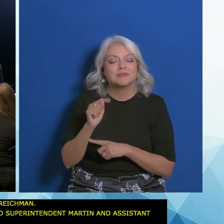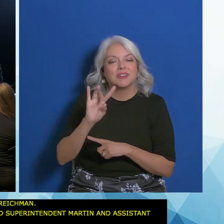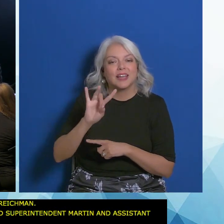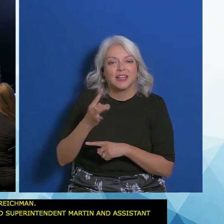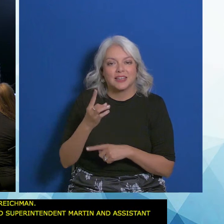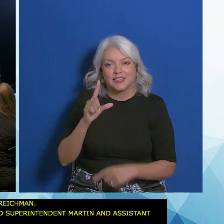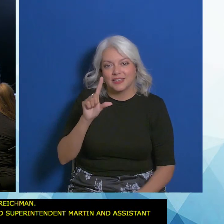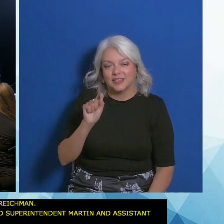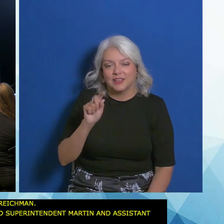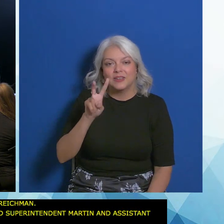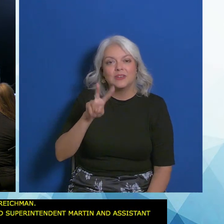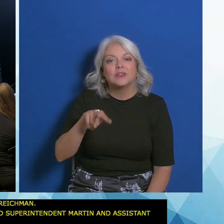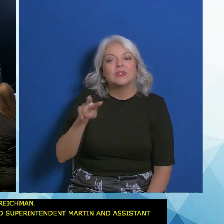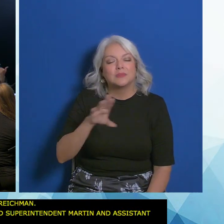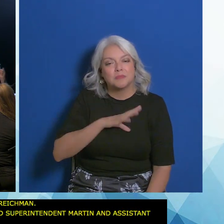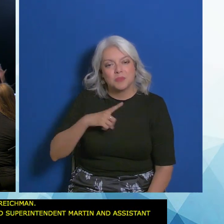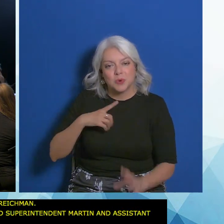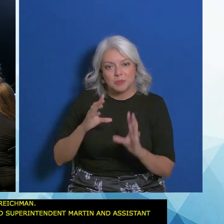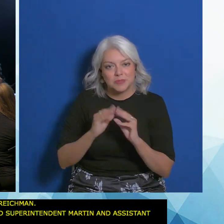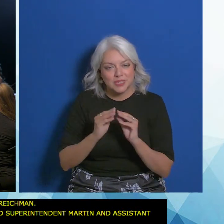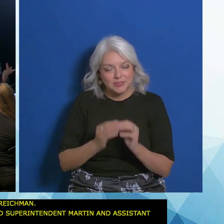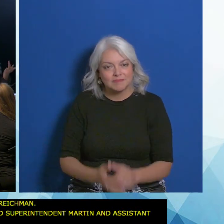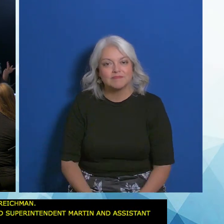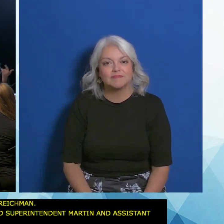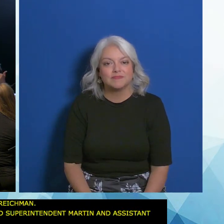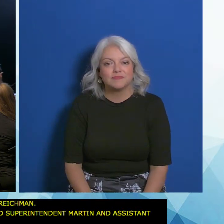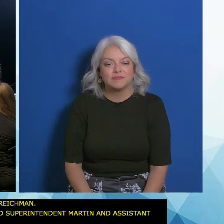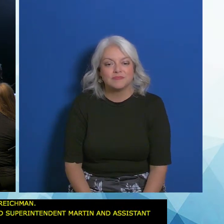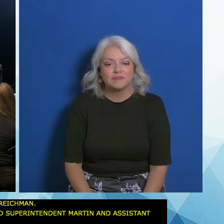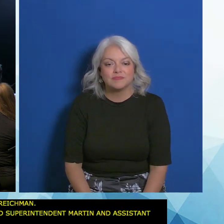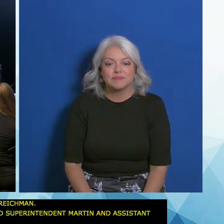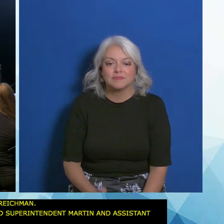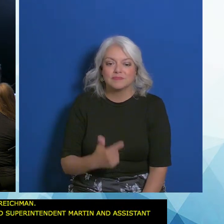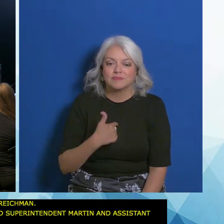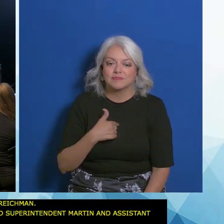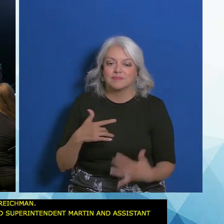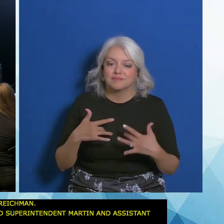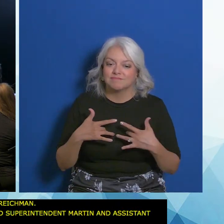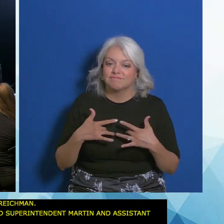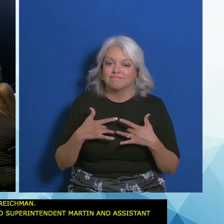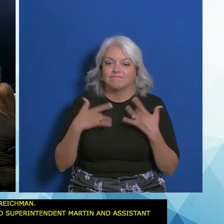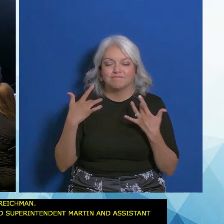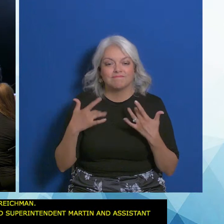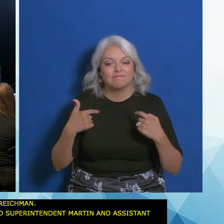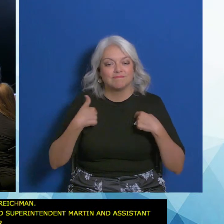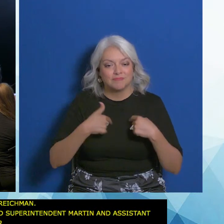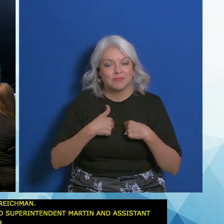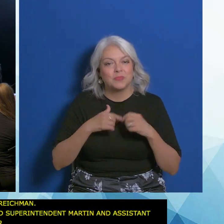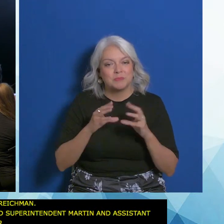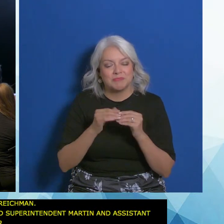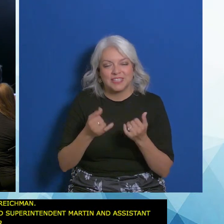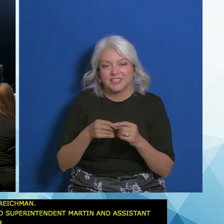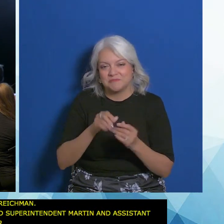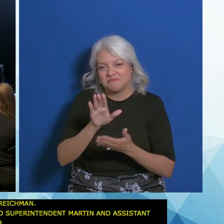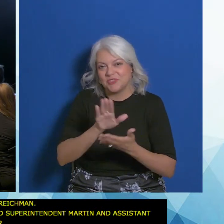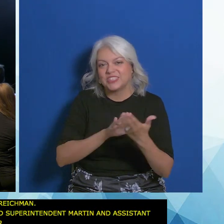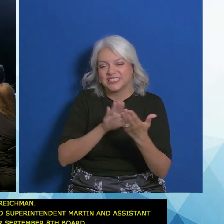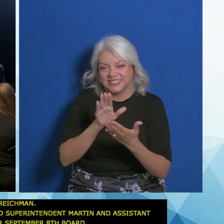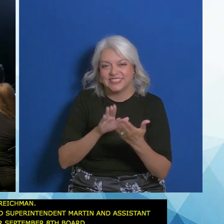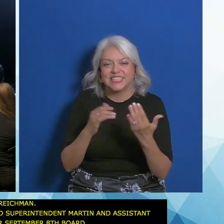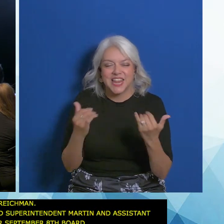8th, 2022 board meeting. I am thrilled that we are meeting in